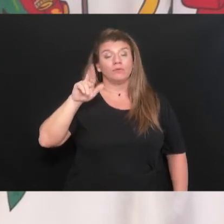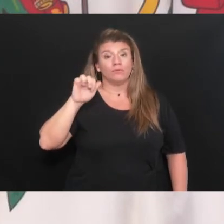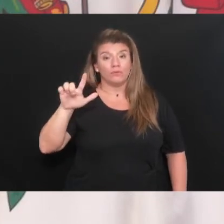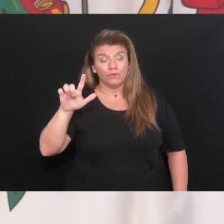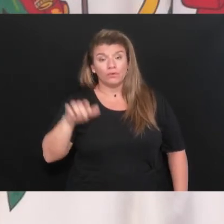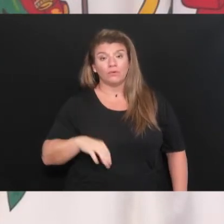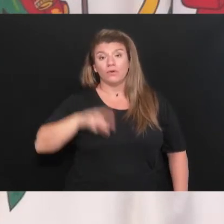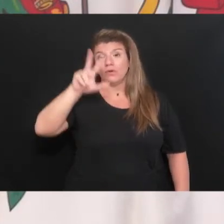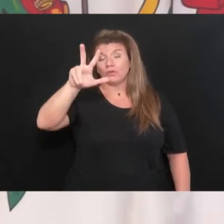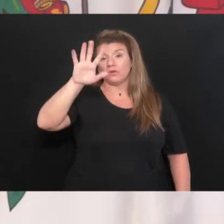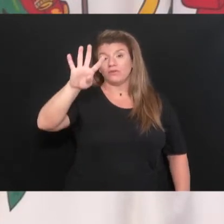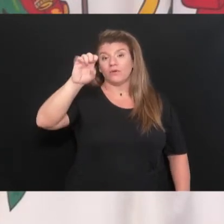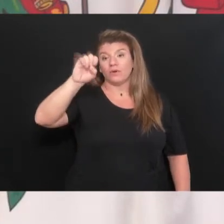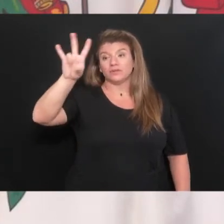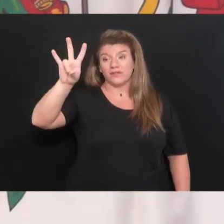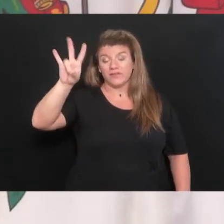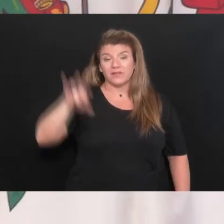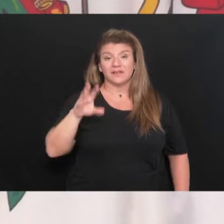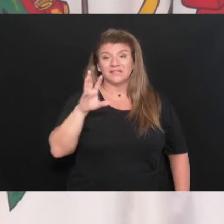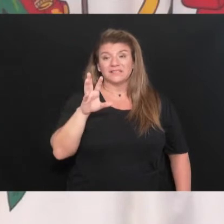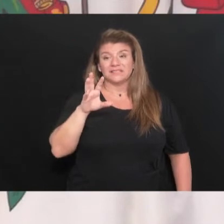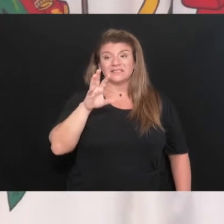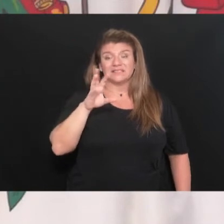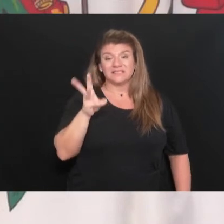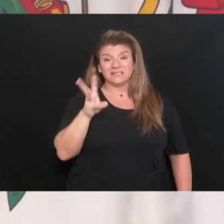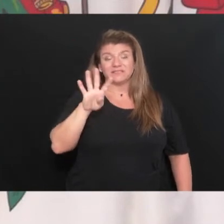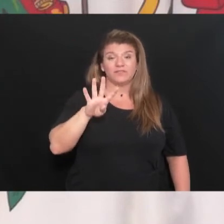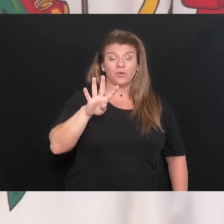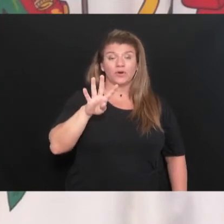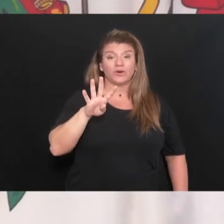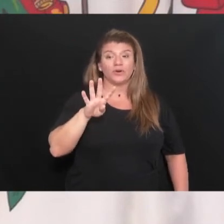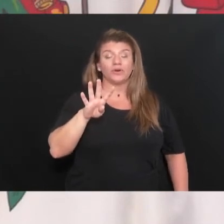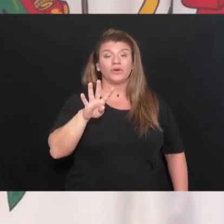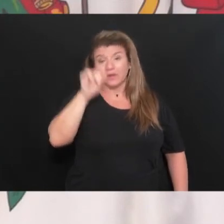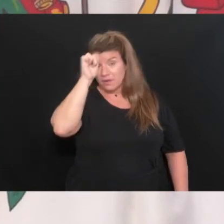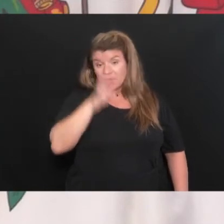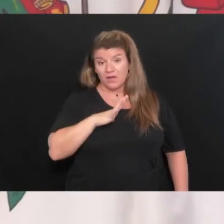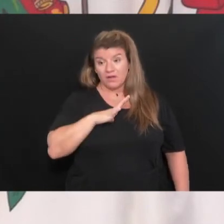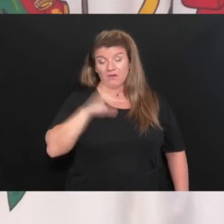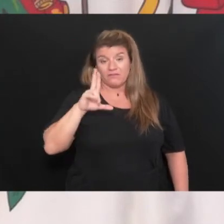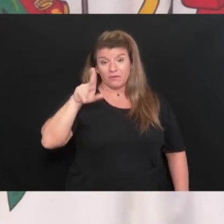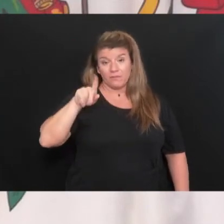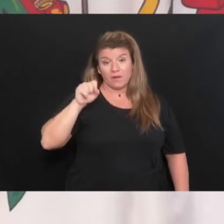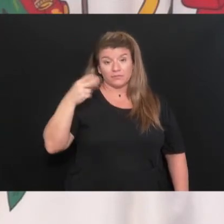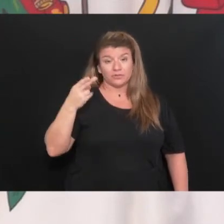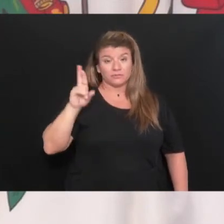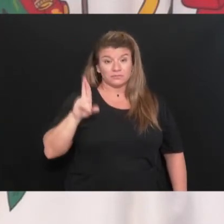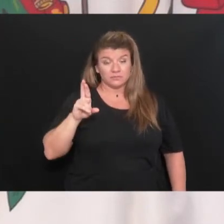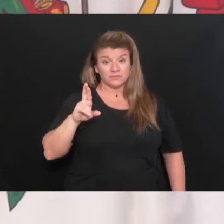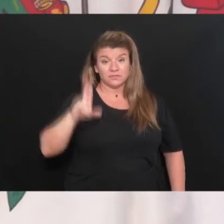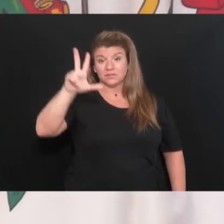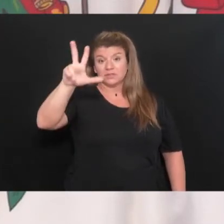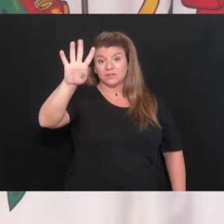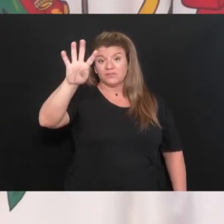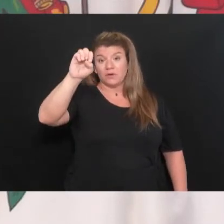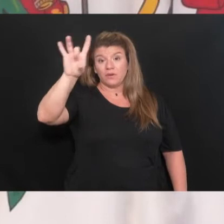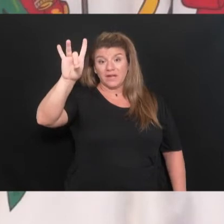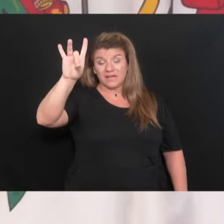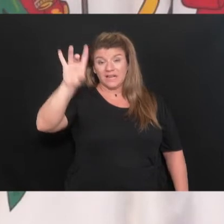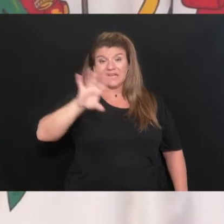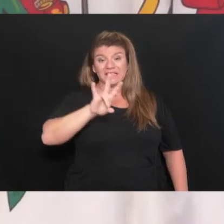The 3,407th death is a 64-year-old male from Upshur County. The 3,408th